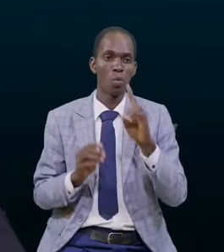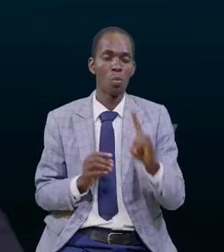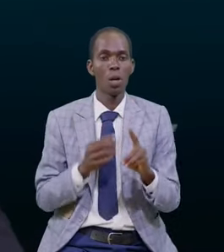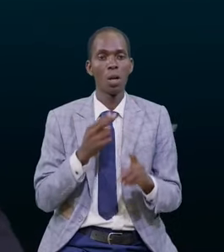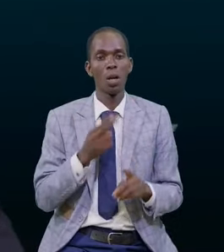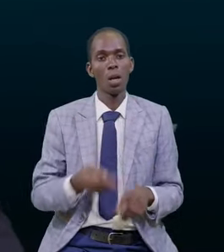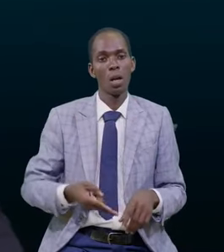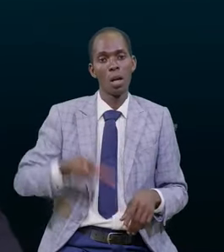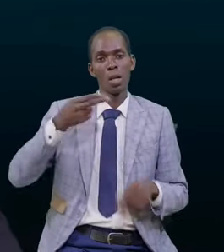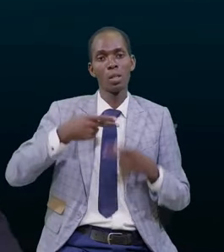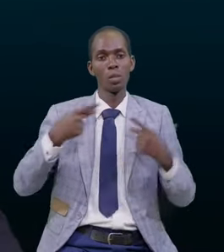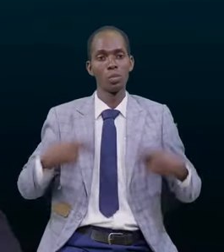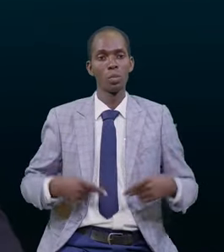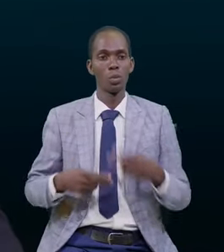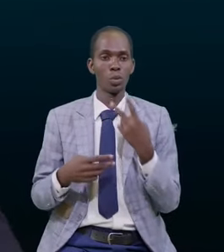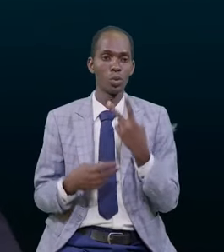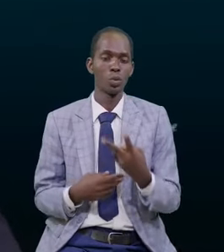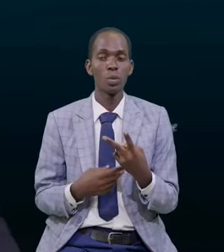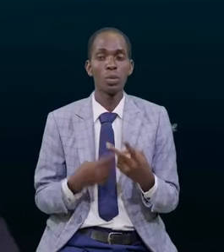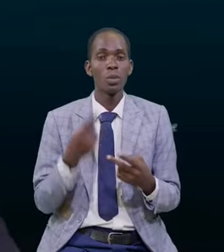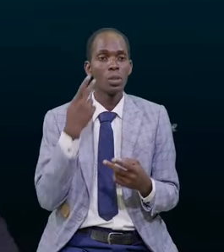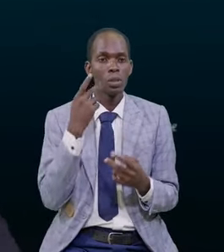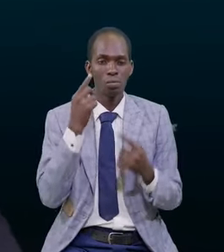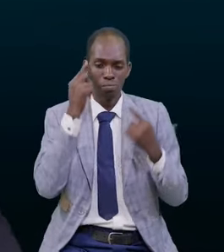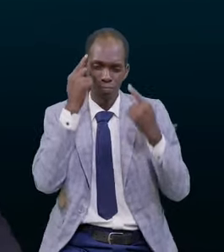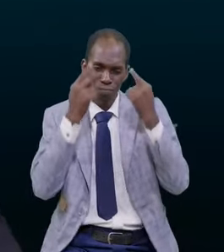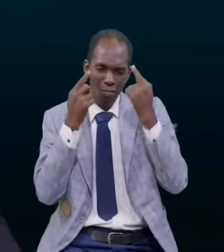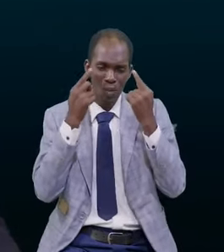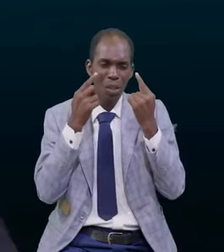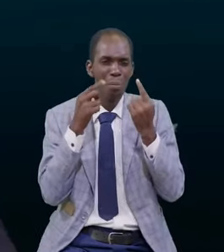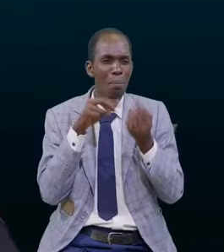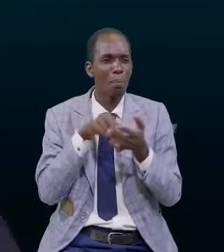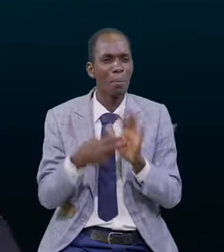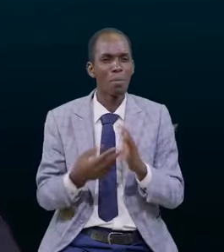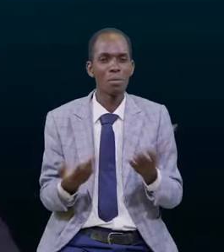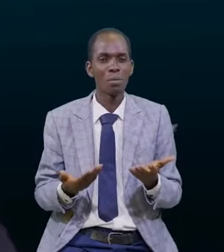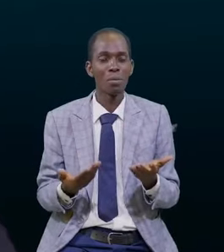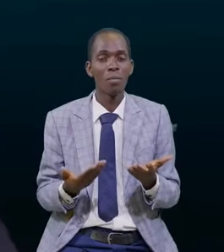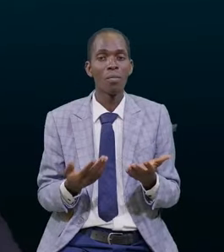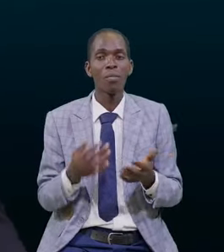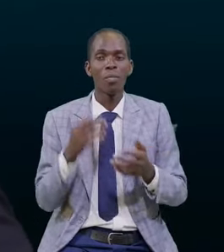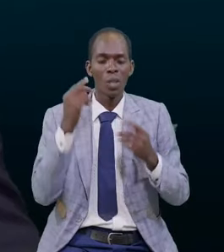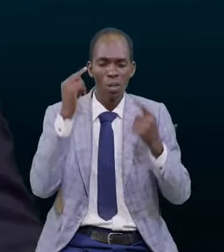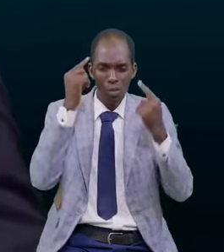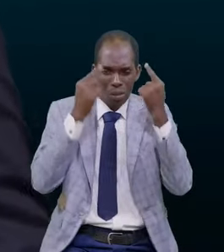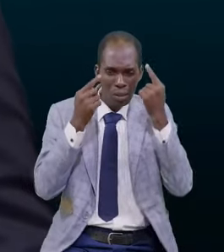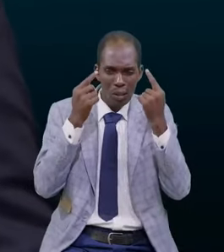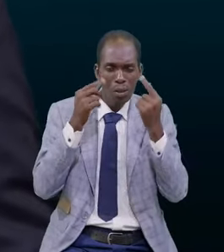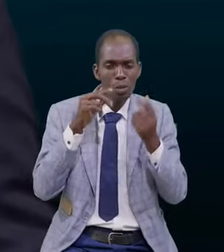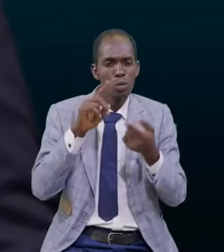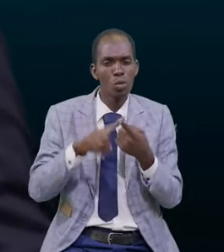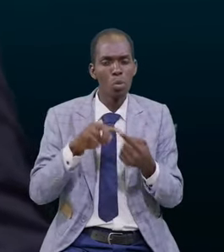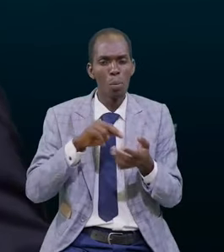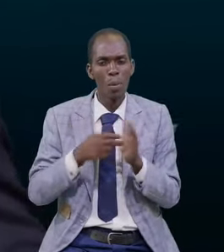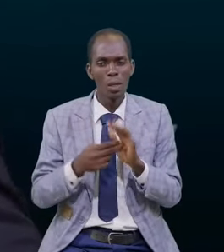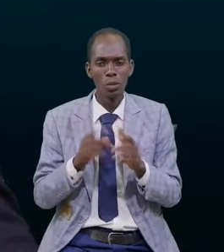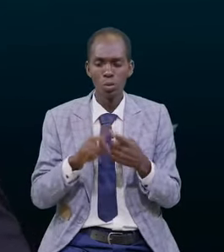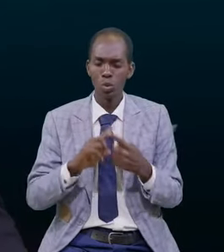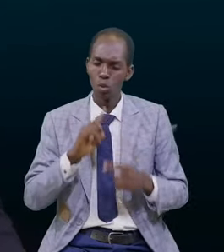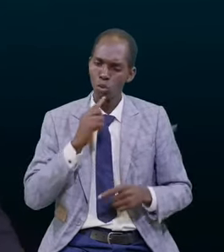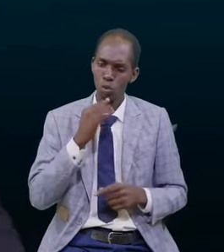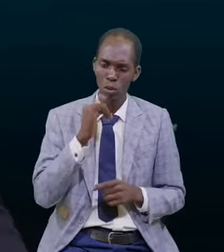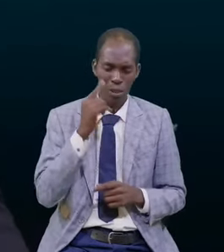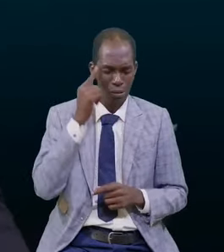when we say consider what do we mean to consider simply means to thoroughly think of